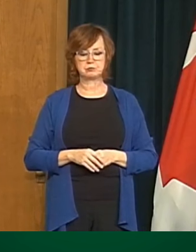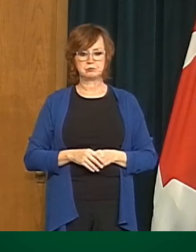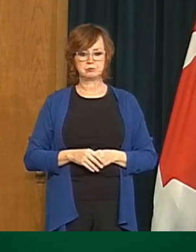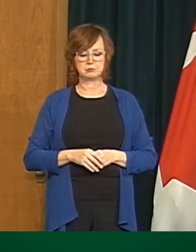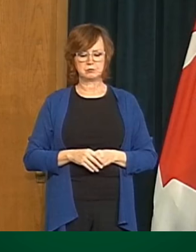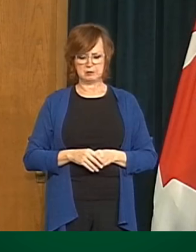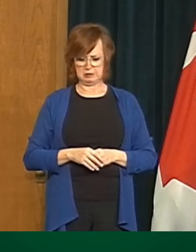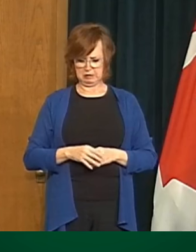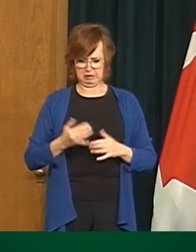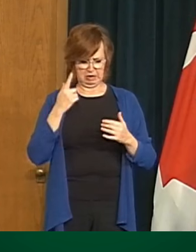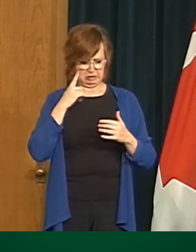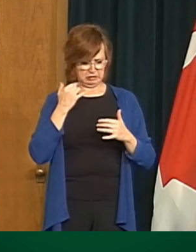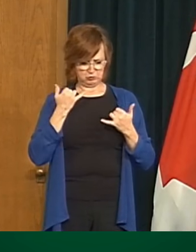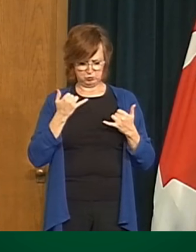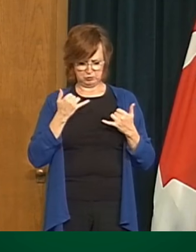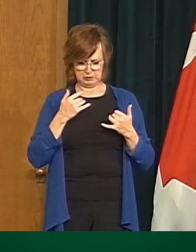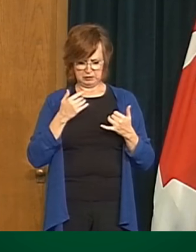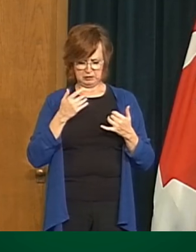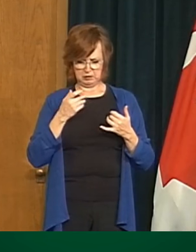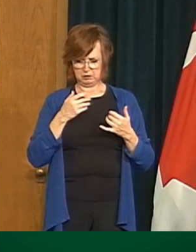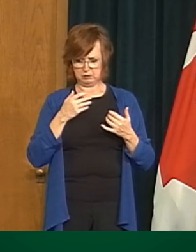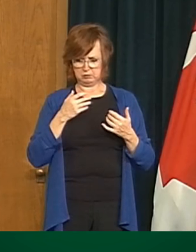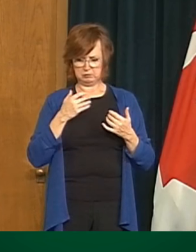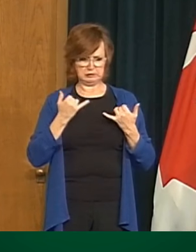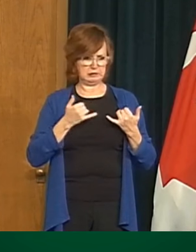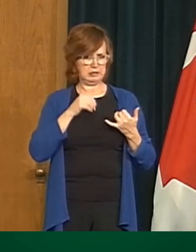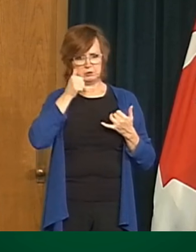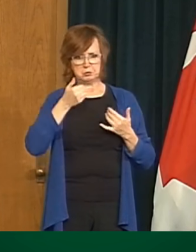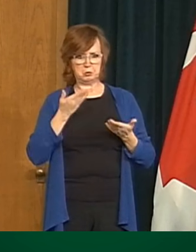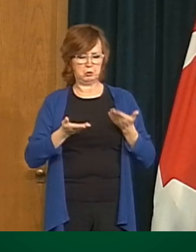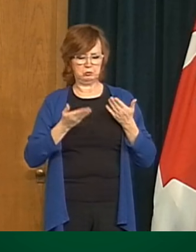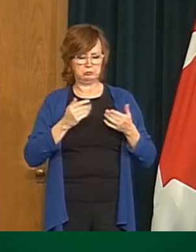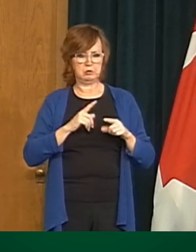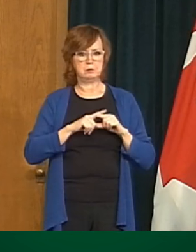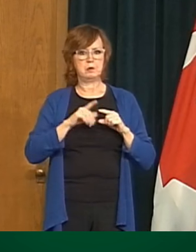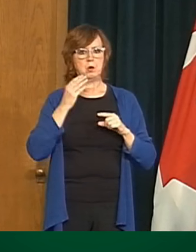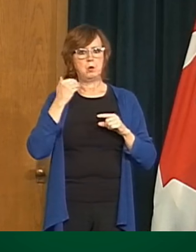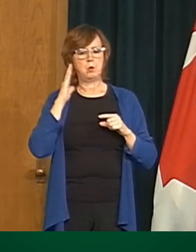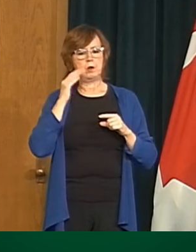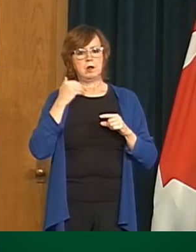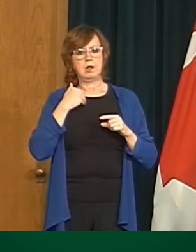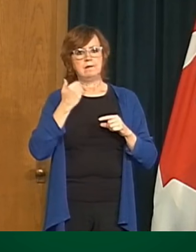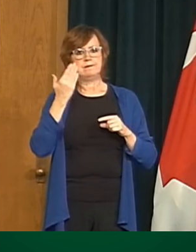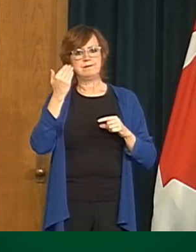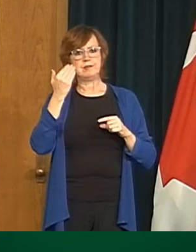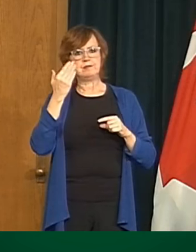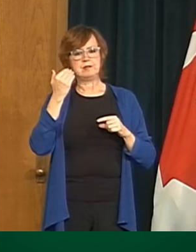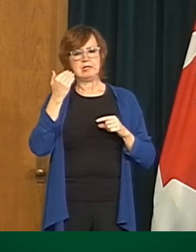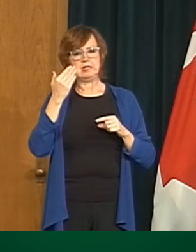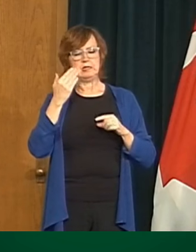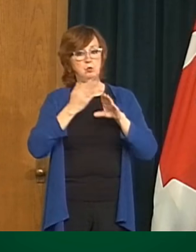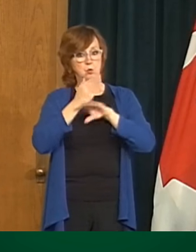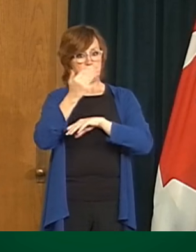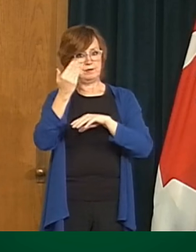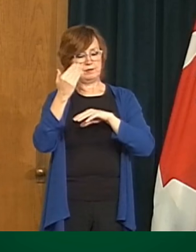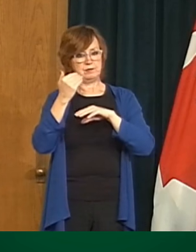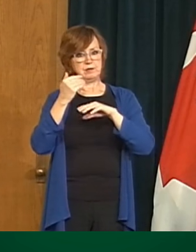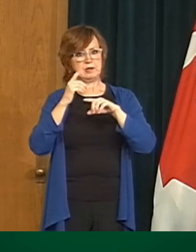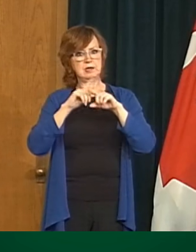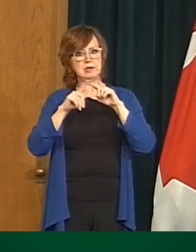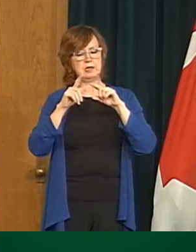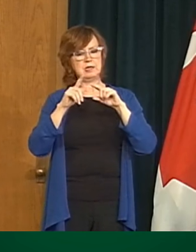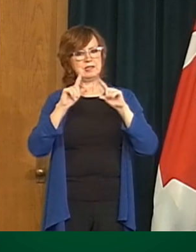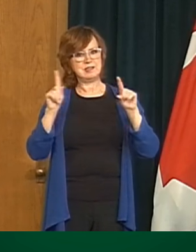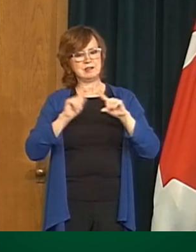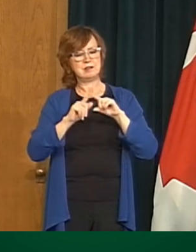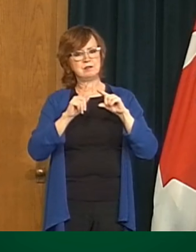possibly tomorrow, we will have 15 plus self-isolation trailers on the ground in the Loche. That's in